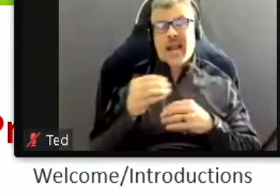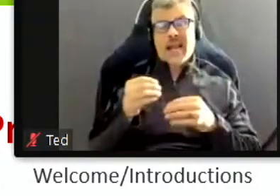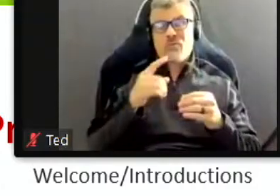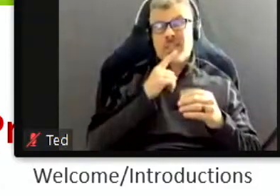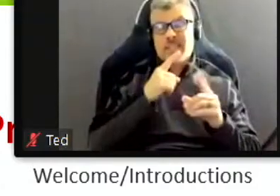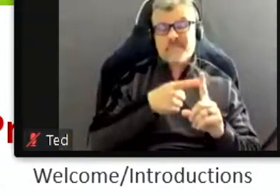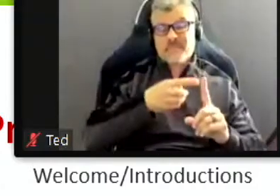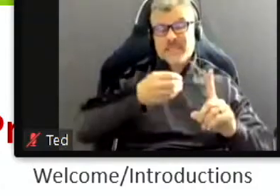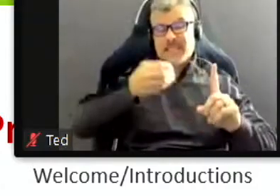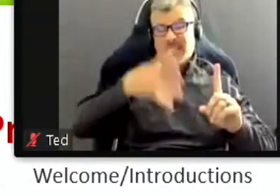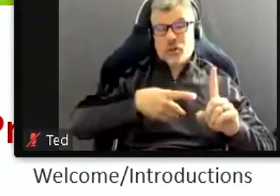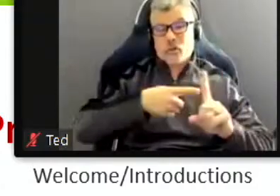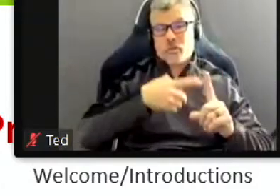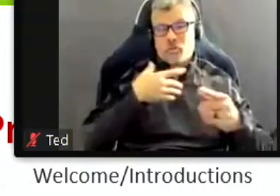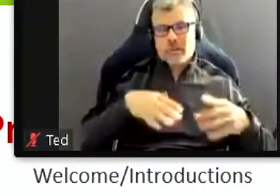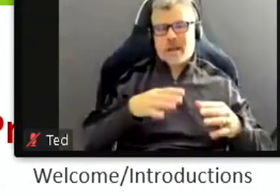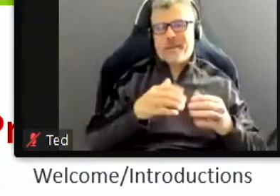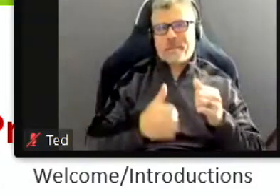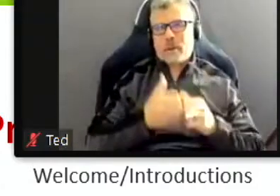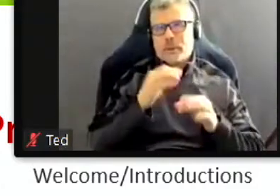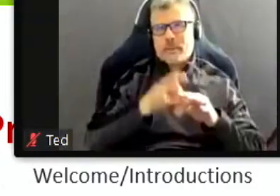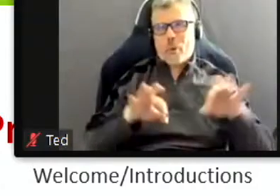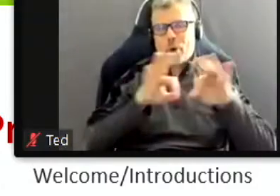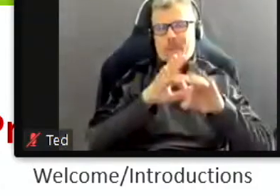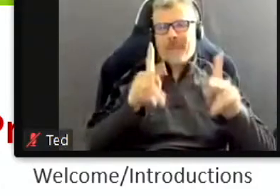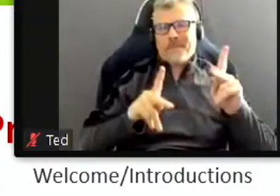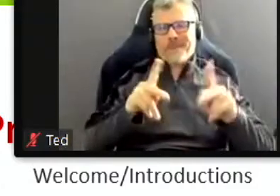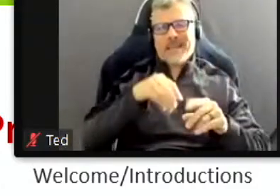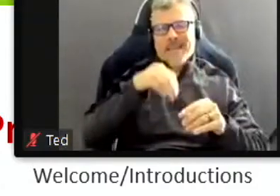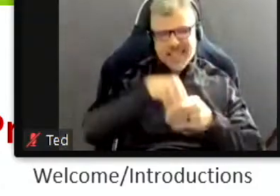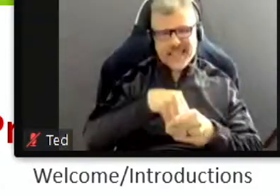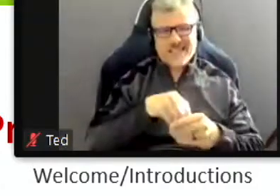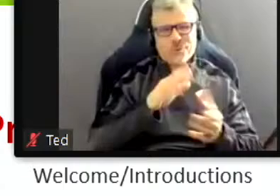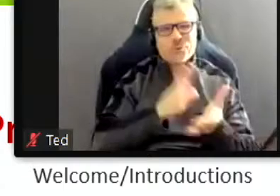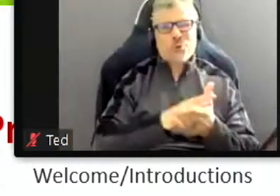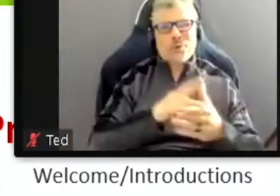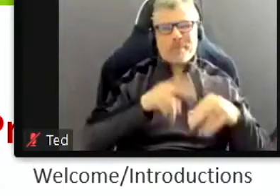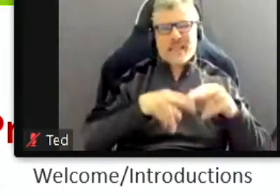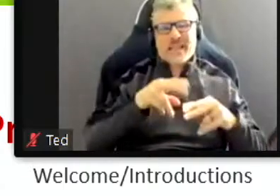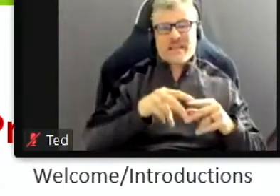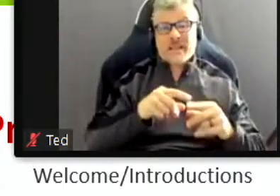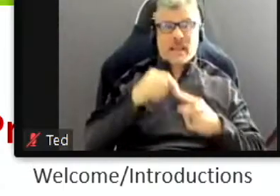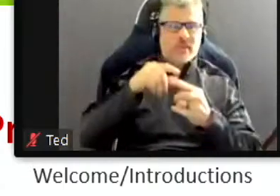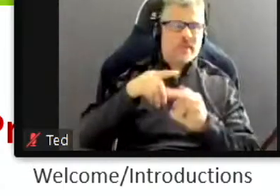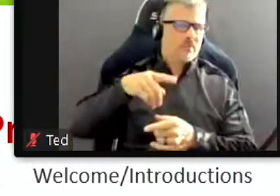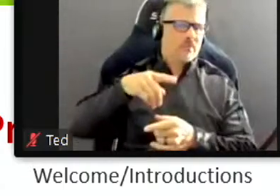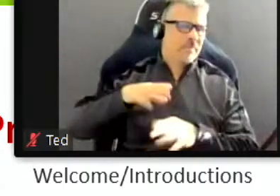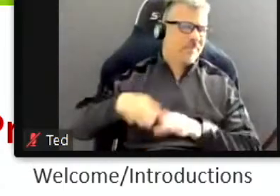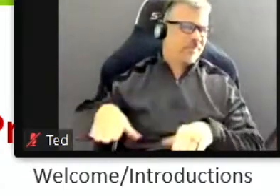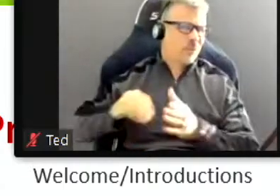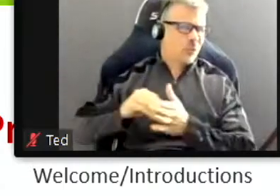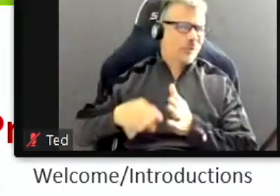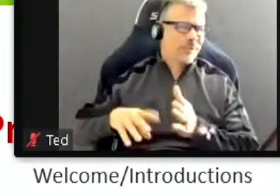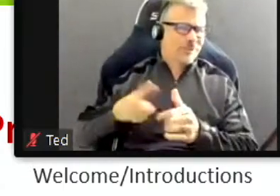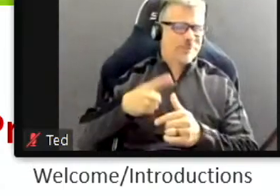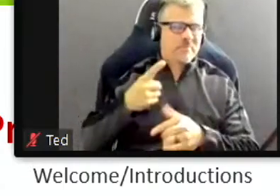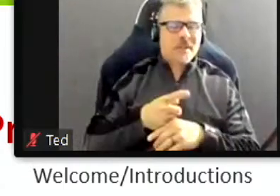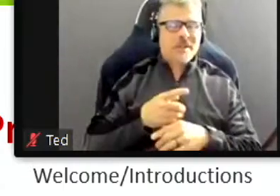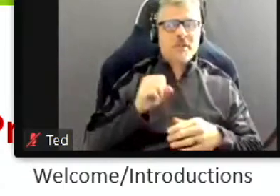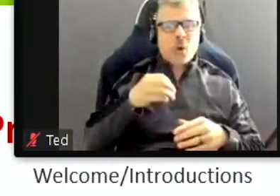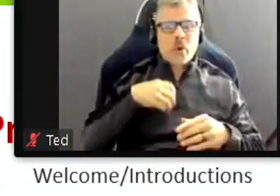important folks in a school building after the kids. So that is it's important that we turn our attentions to